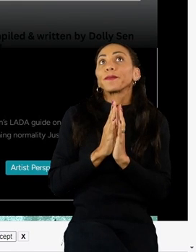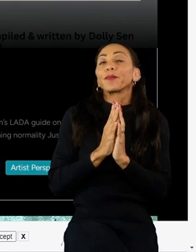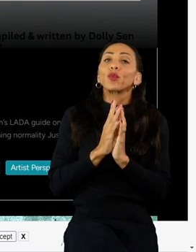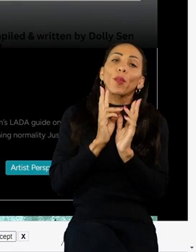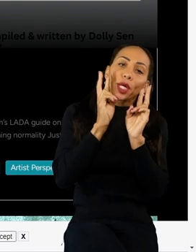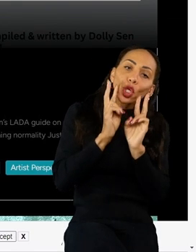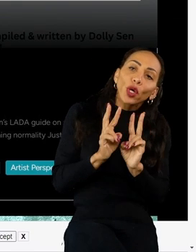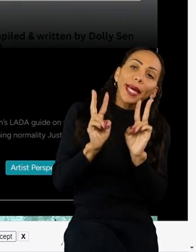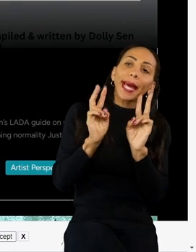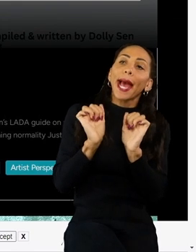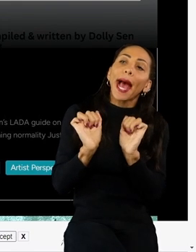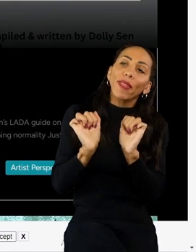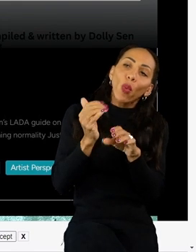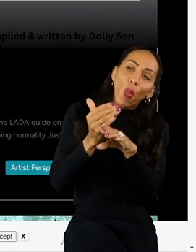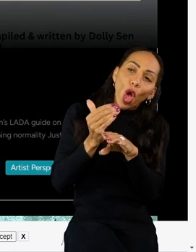critically at